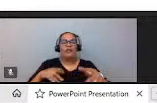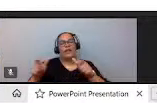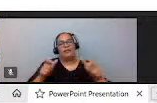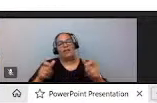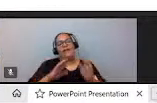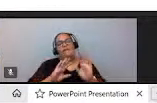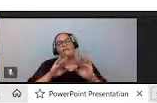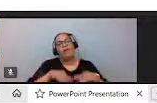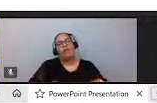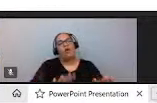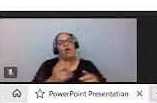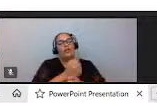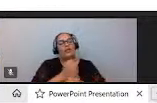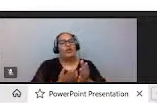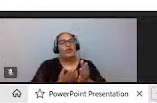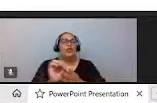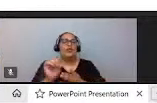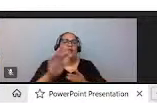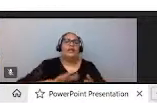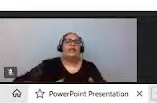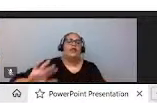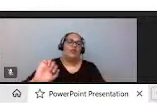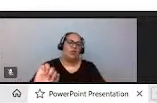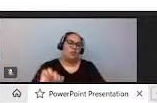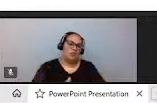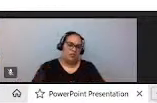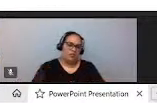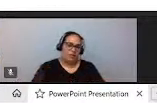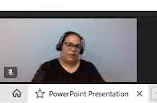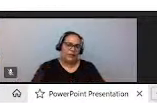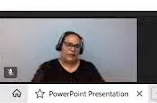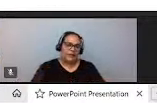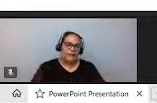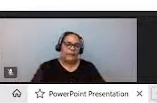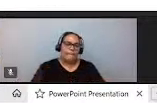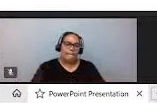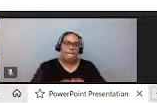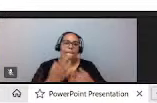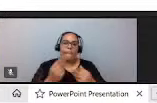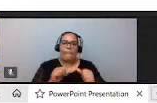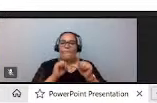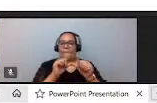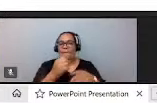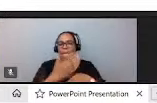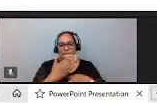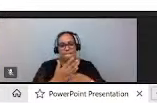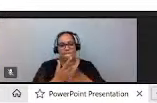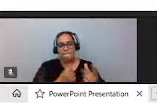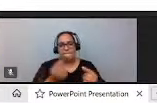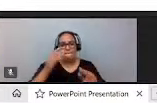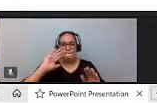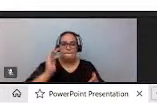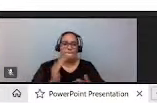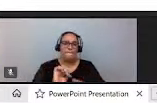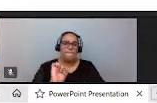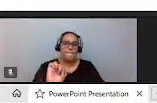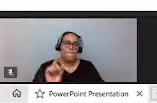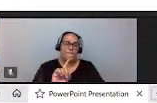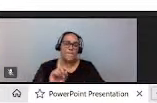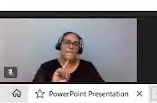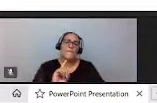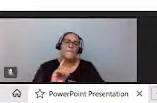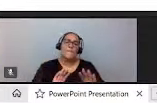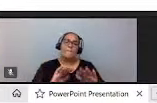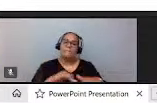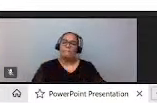particular trucks uh through that particular area um there's continuous work to reduce the the